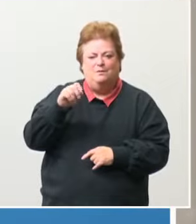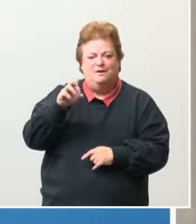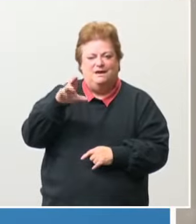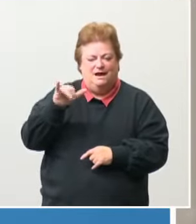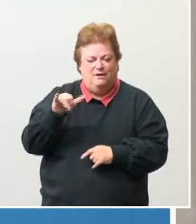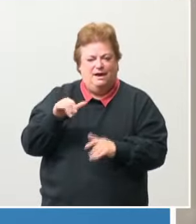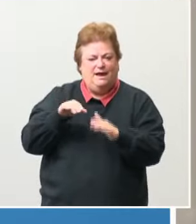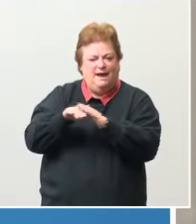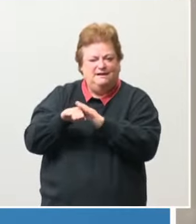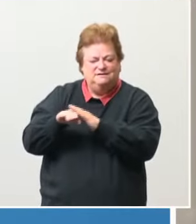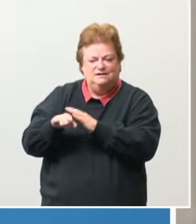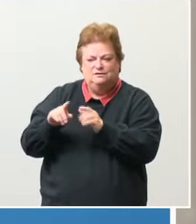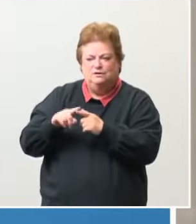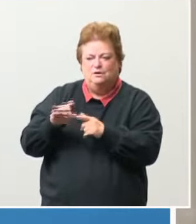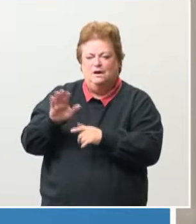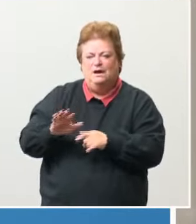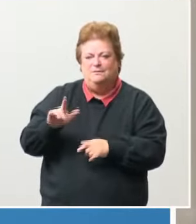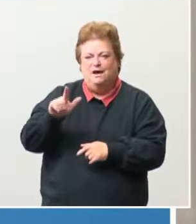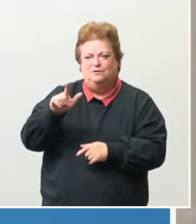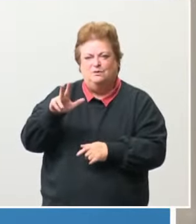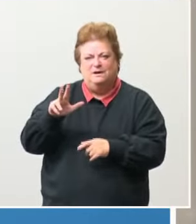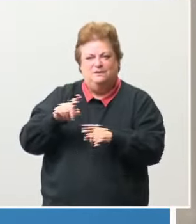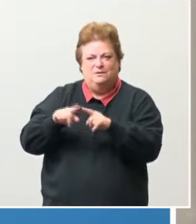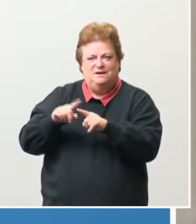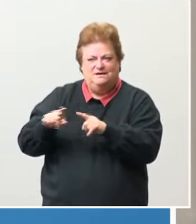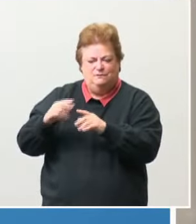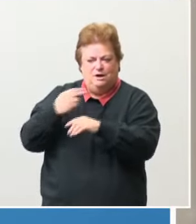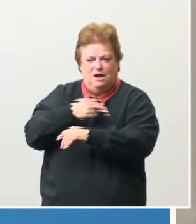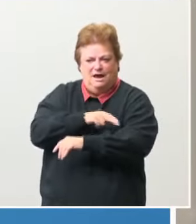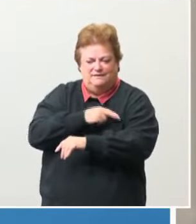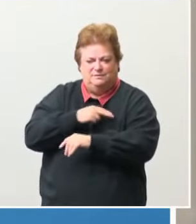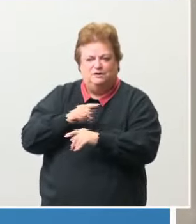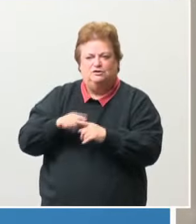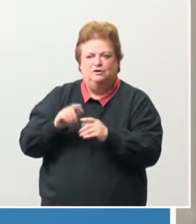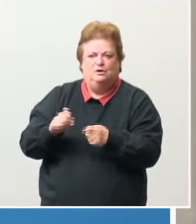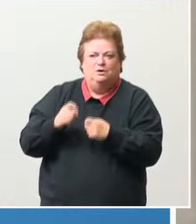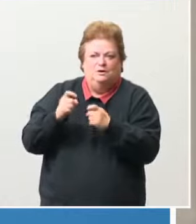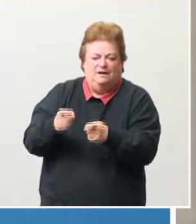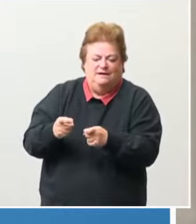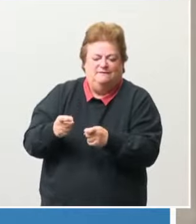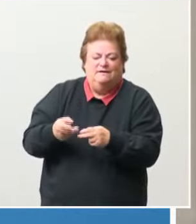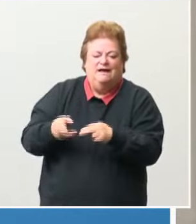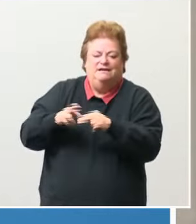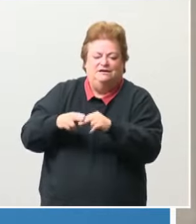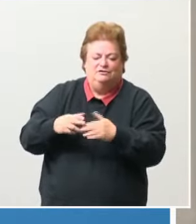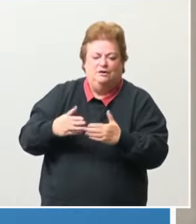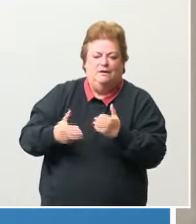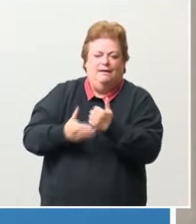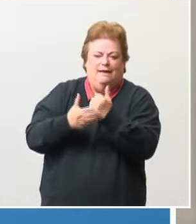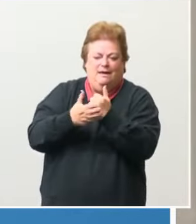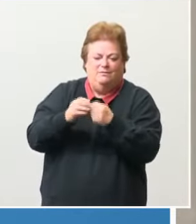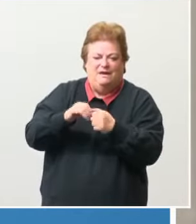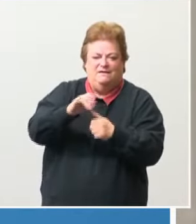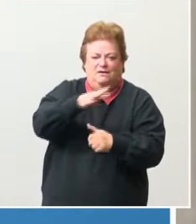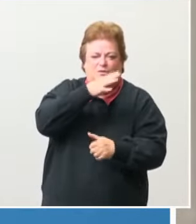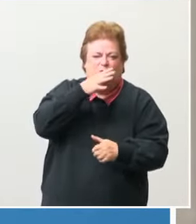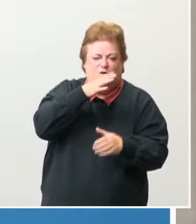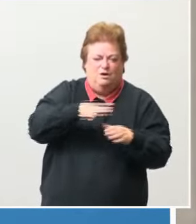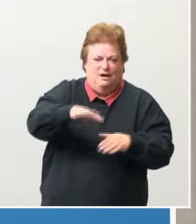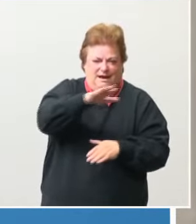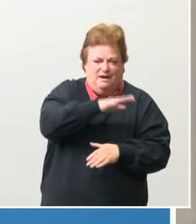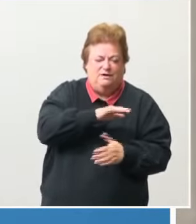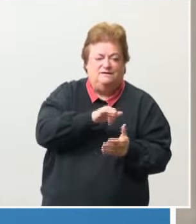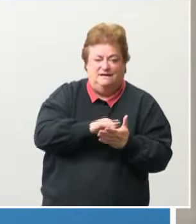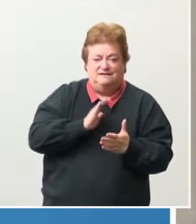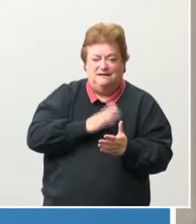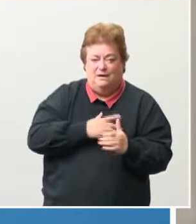access to about 23 total hospitals right now to provide additional help out in those rural areas. So that would be our first